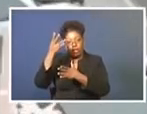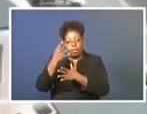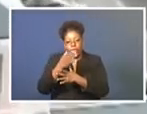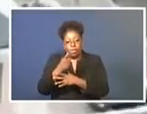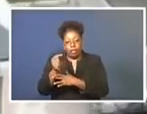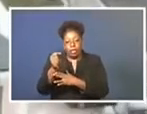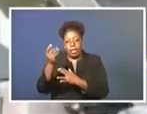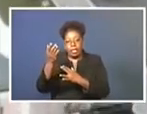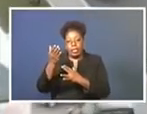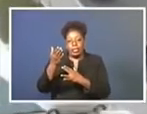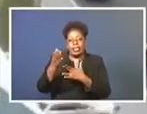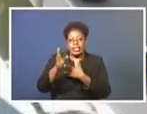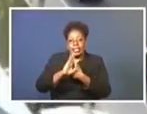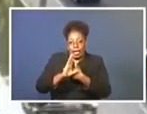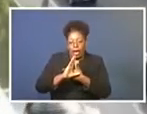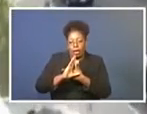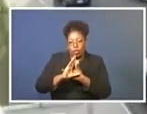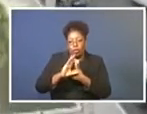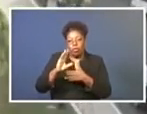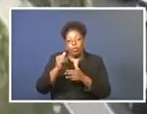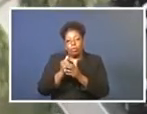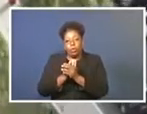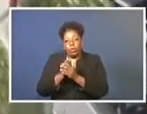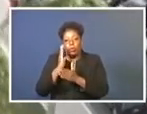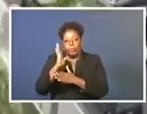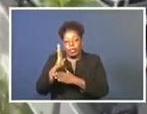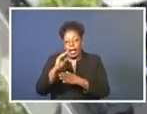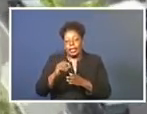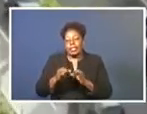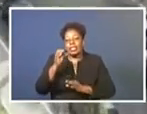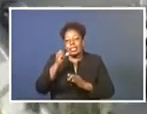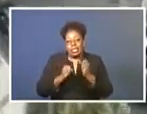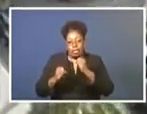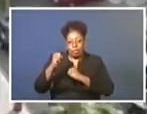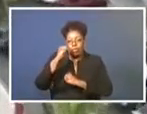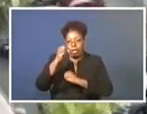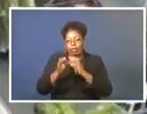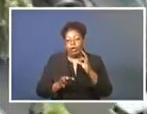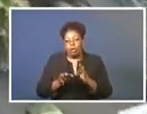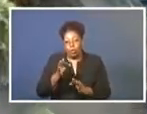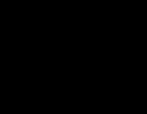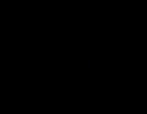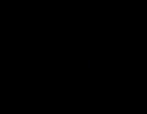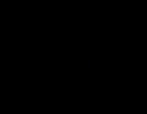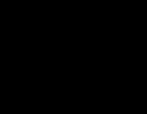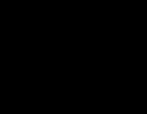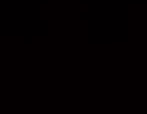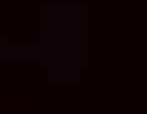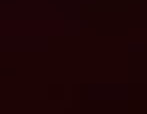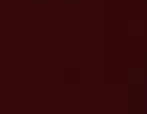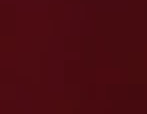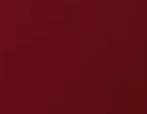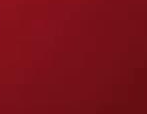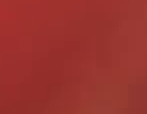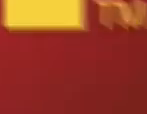be made to the Supreme Court. Antoine Smith, ZNS Network News.